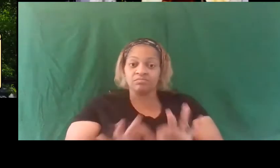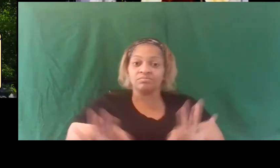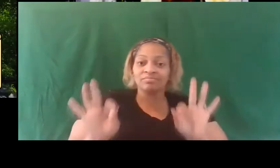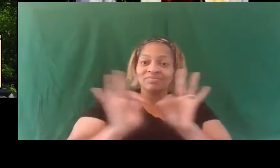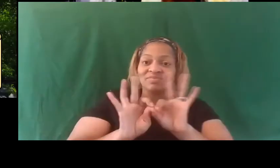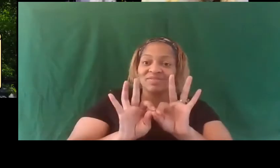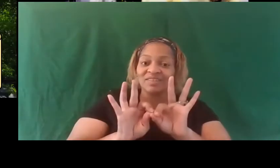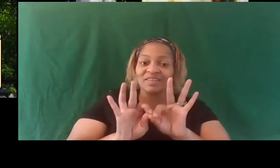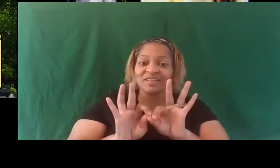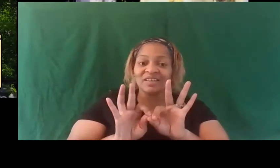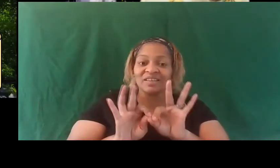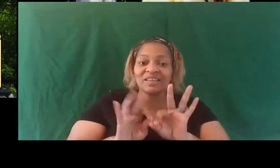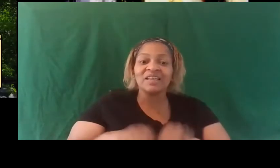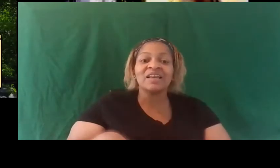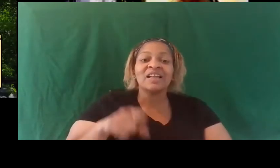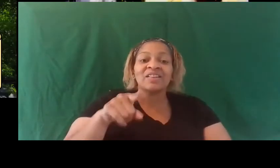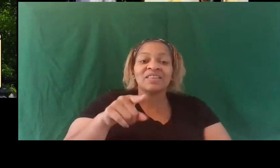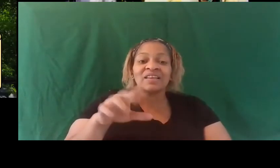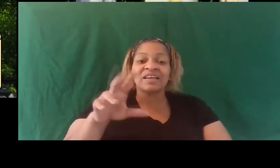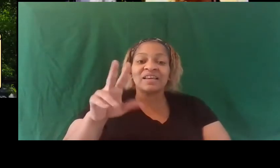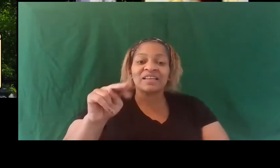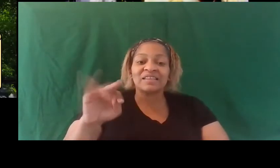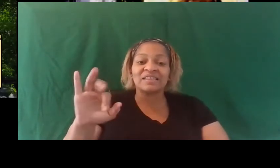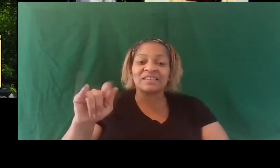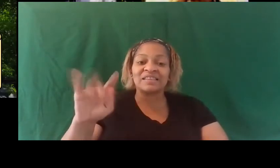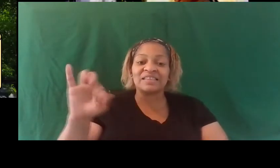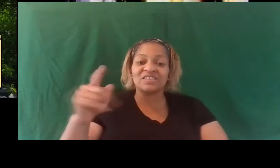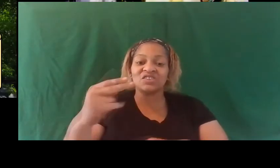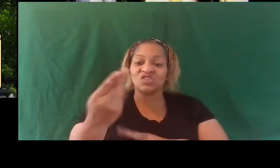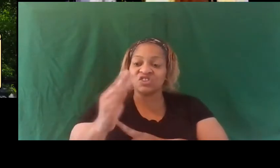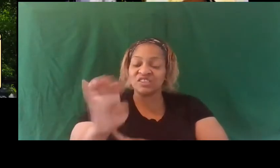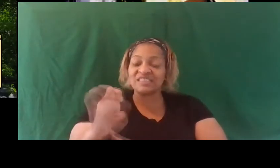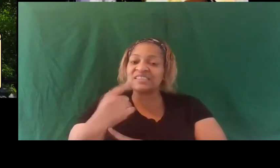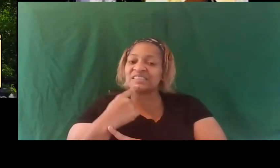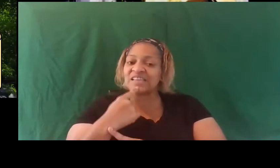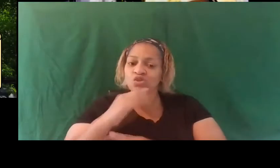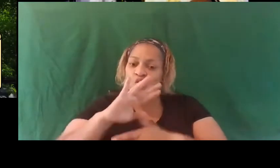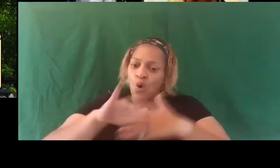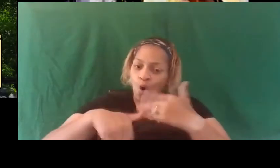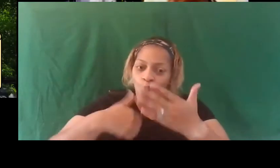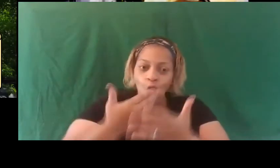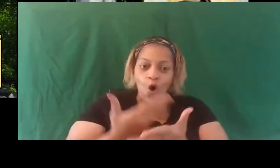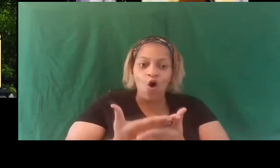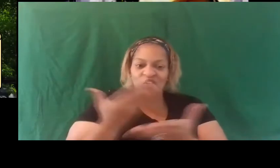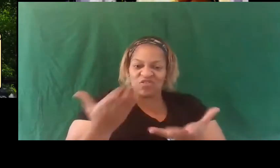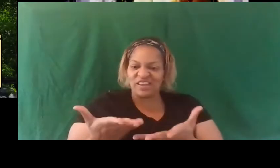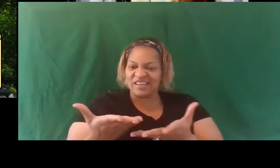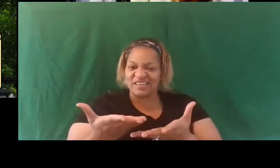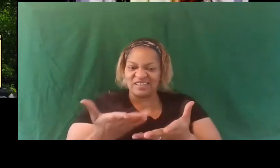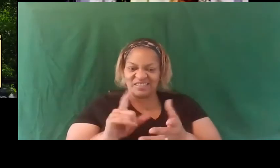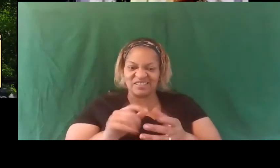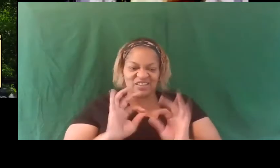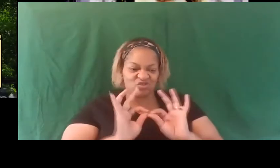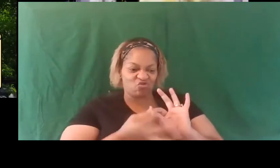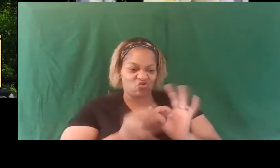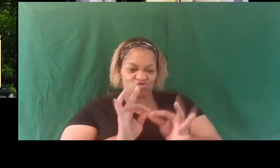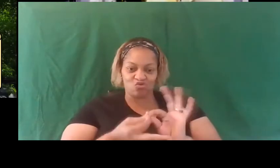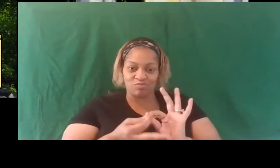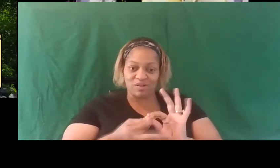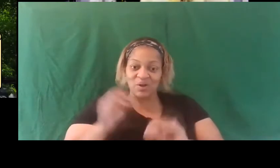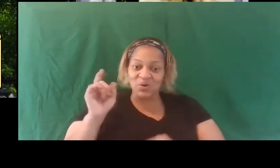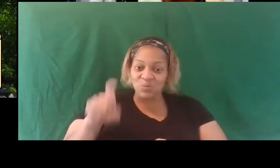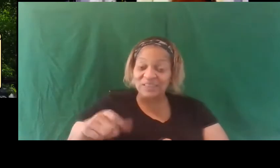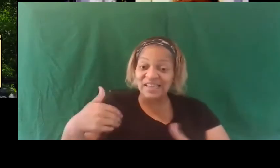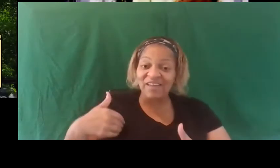interpretation. Whichever interpretation prevails at a given time is a function of power and